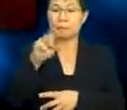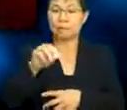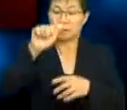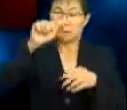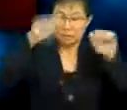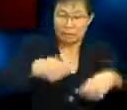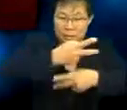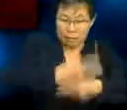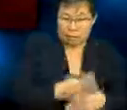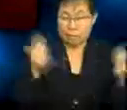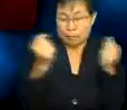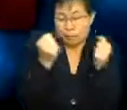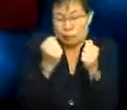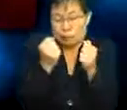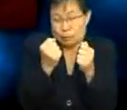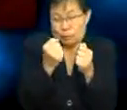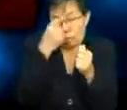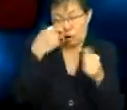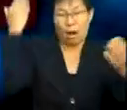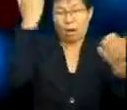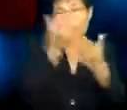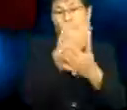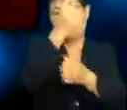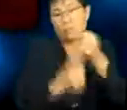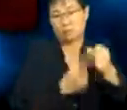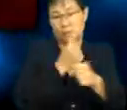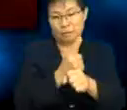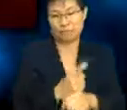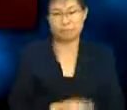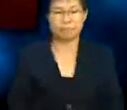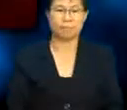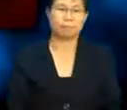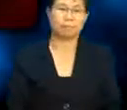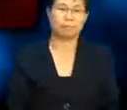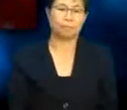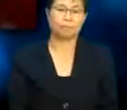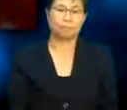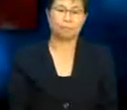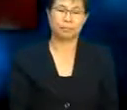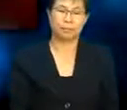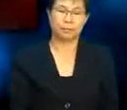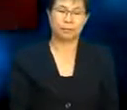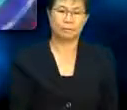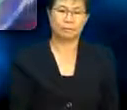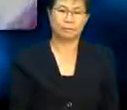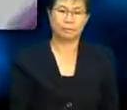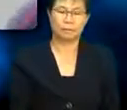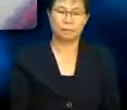The plasma can be kept in a frozen state for up to 1 year.